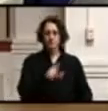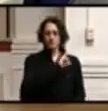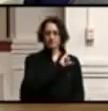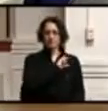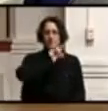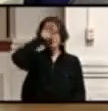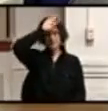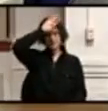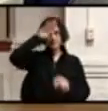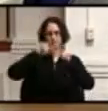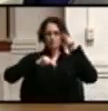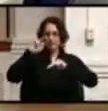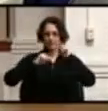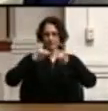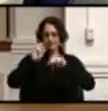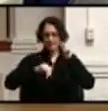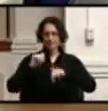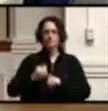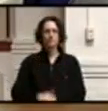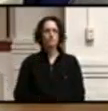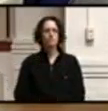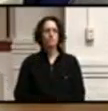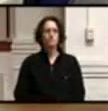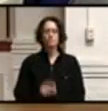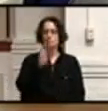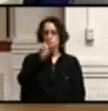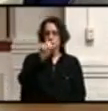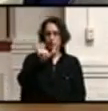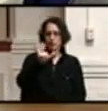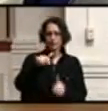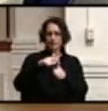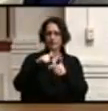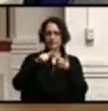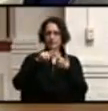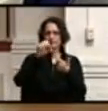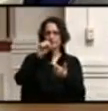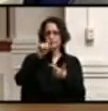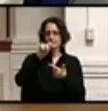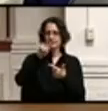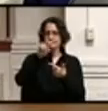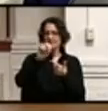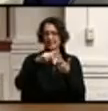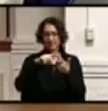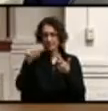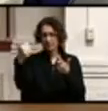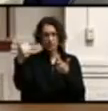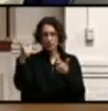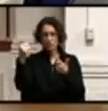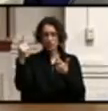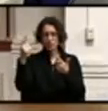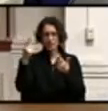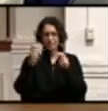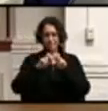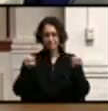Ray and Steve, and I don't know if anybody else is going to come to the table. This is going to be